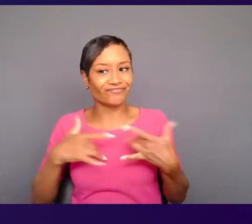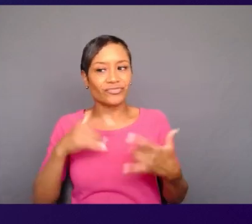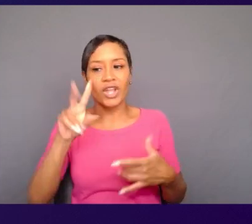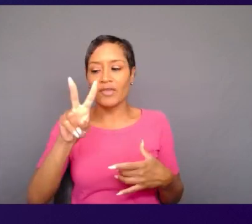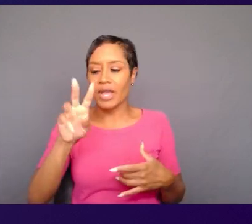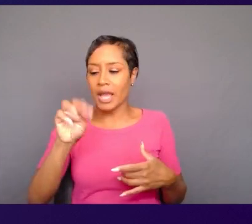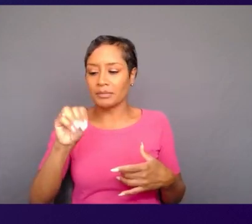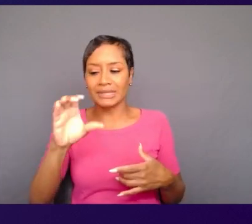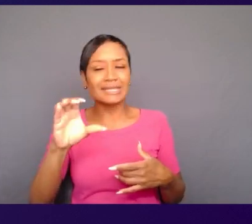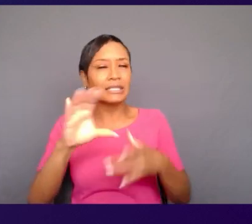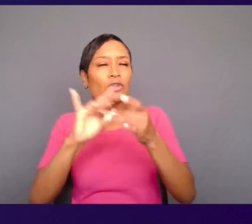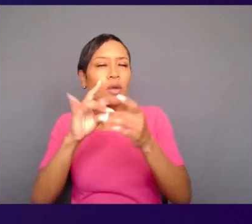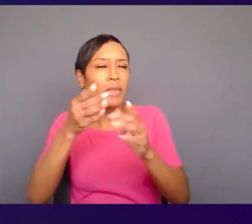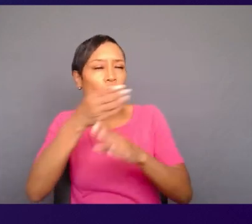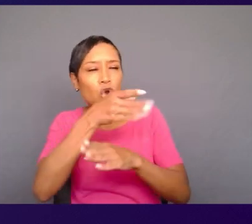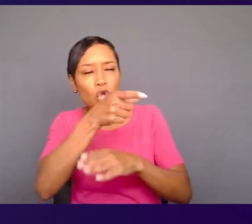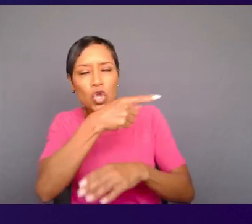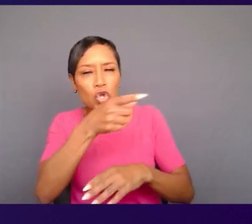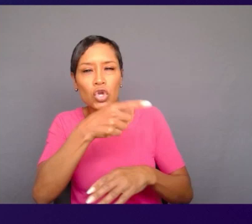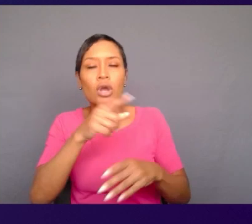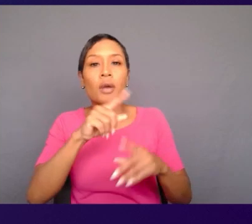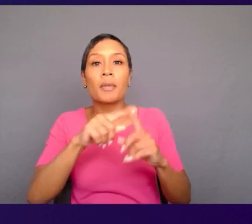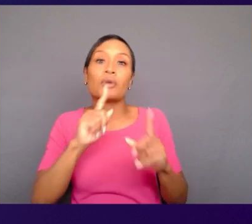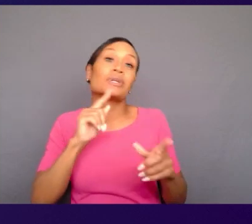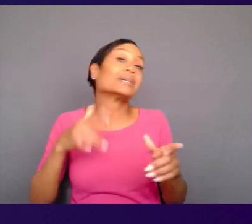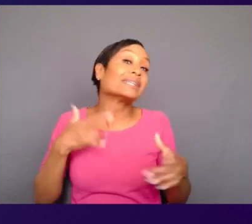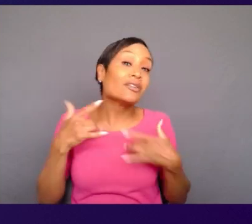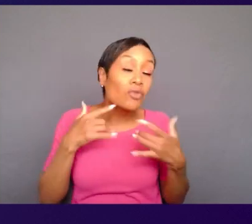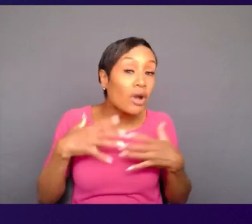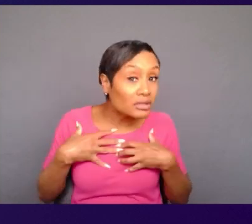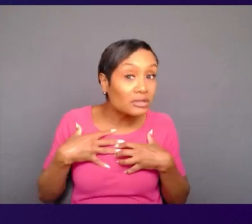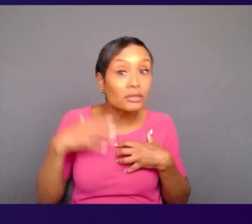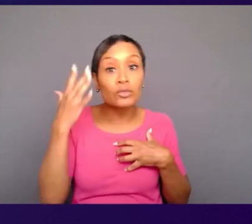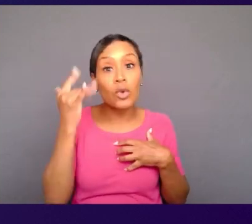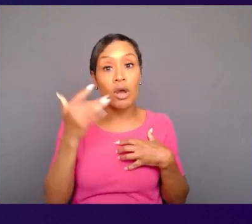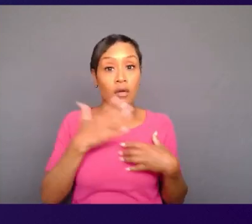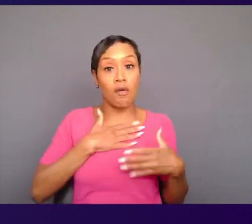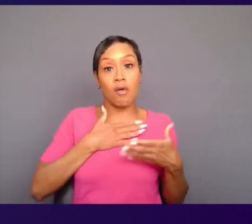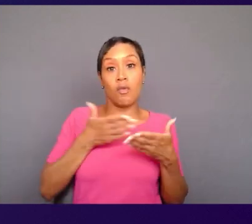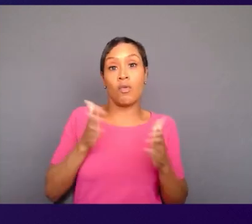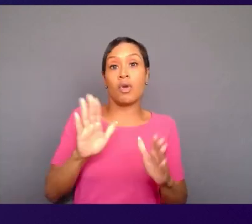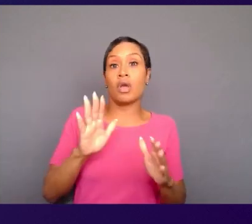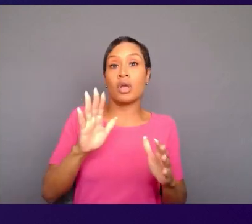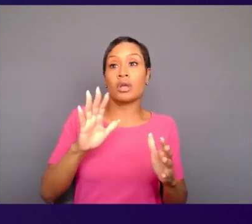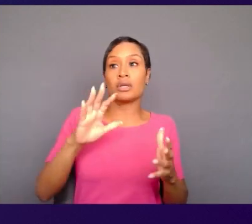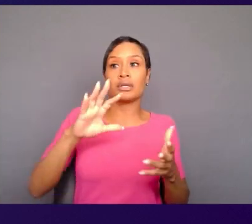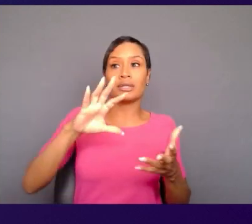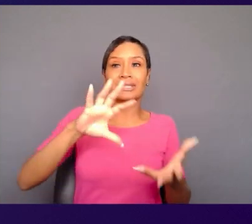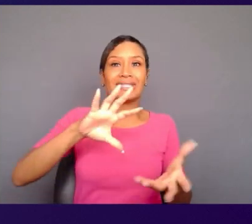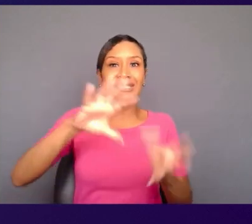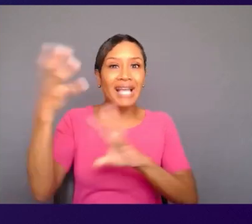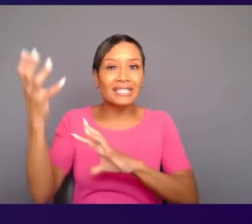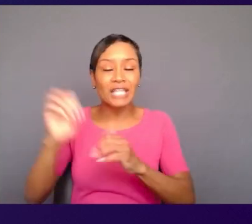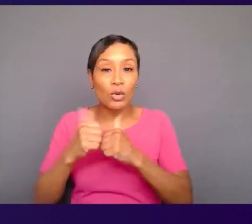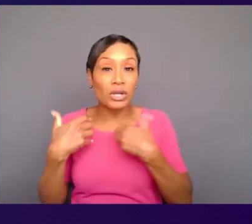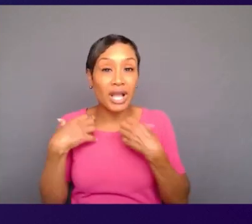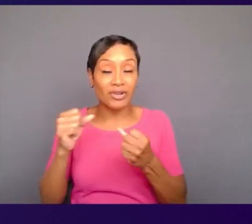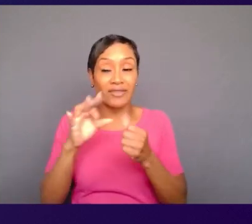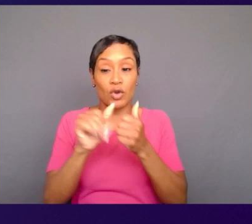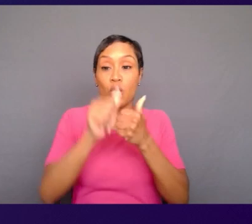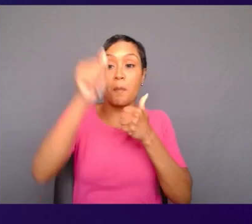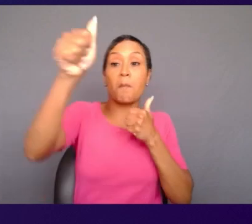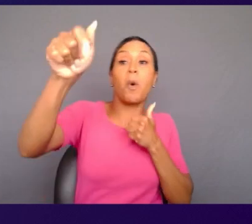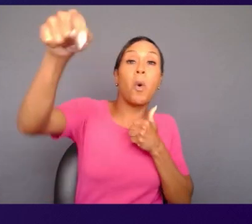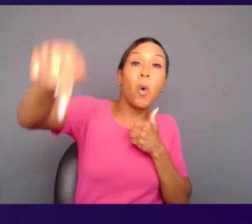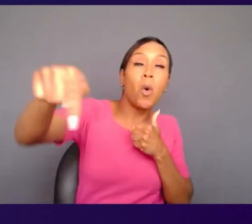But that's really exciting for us in particular because the way that we do disaster recovery at our remote sites, at our